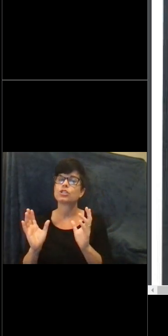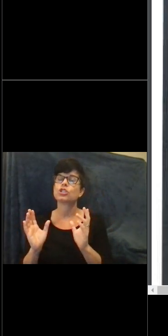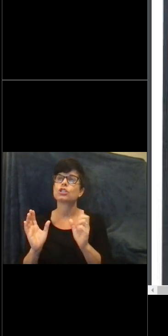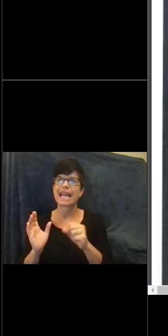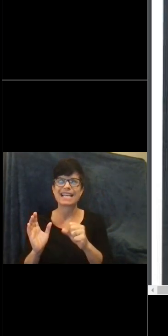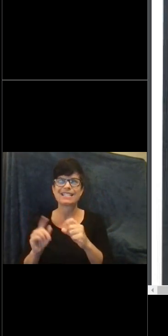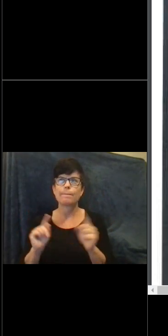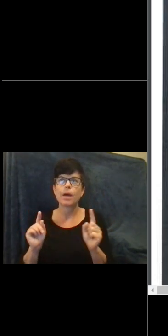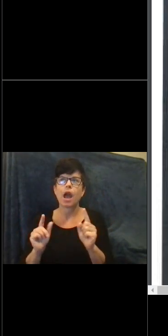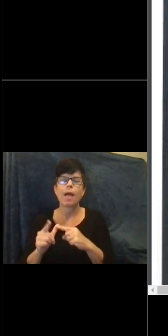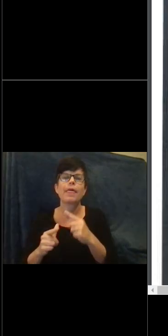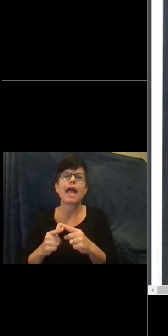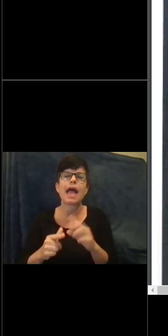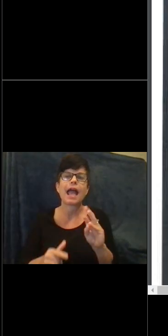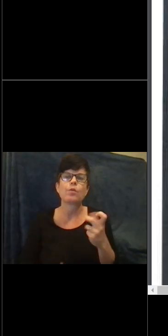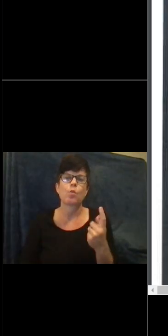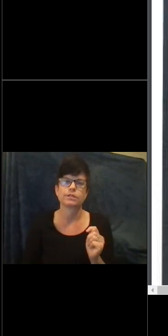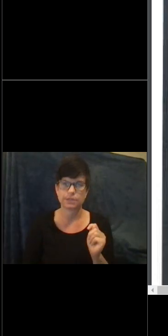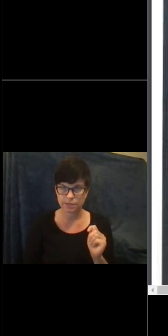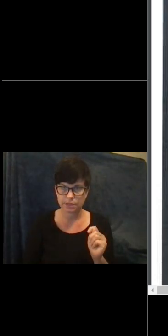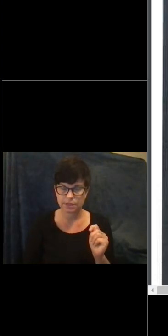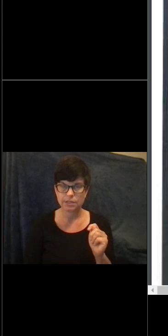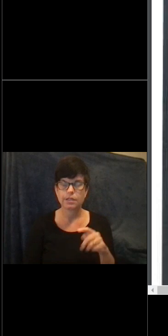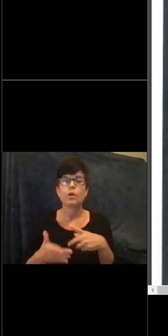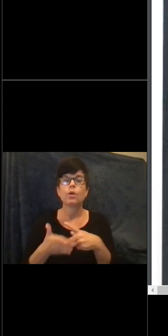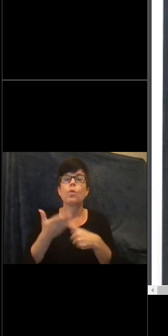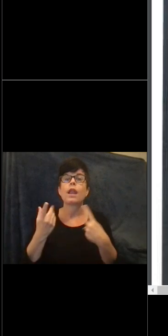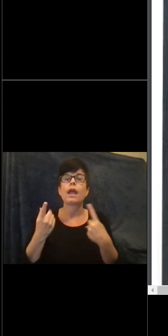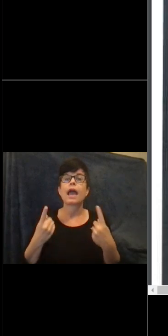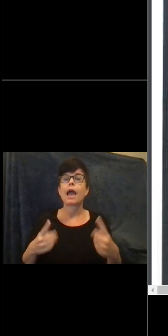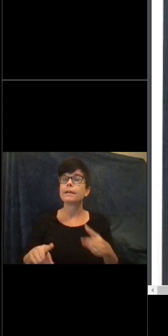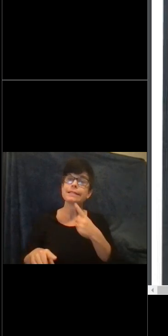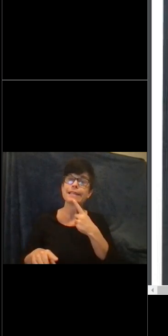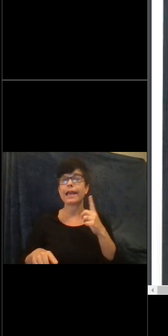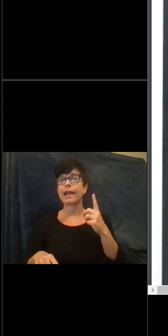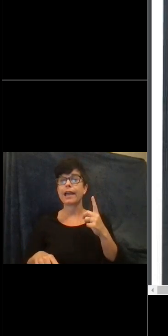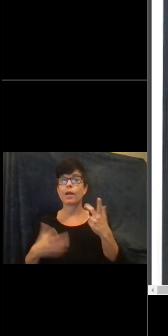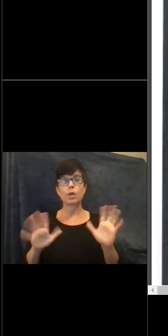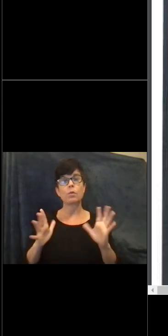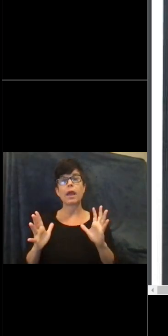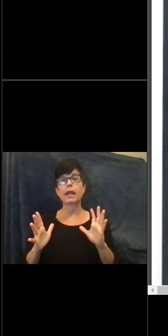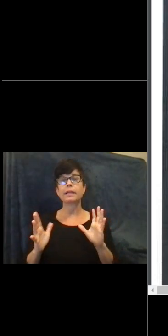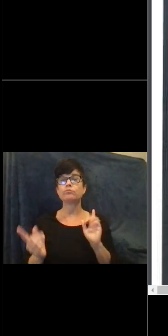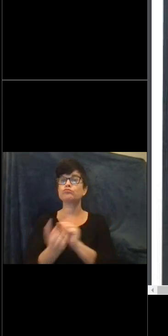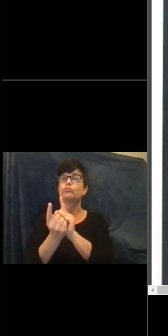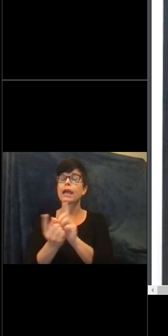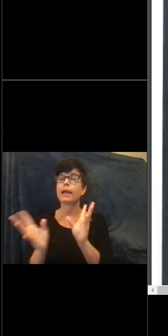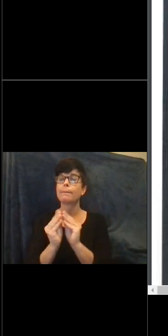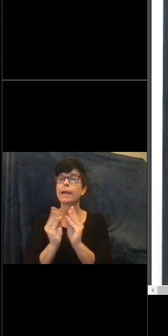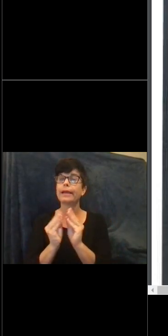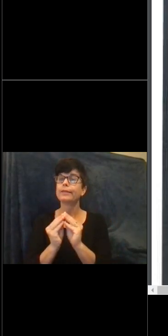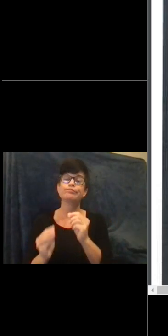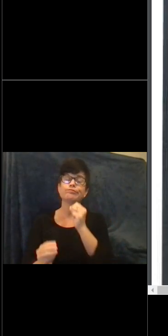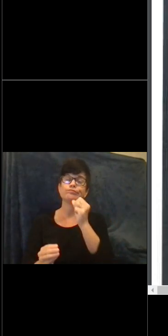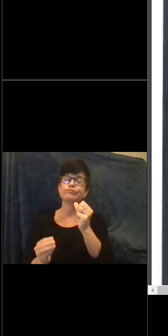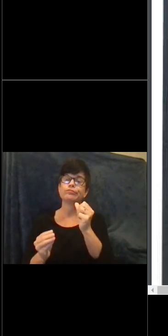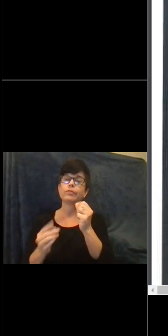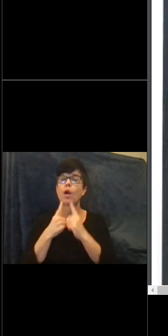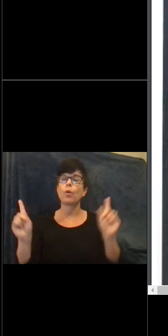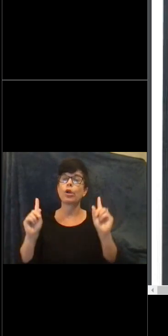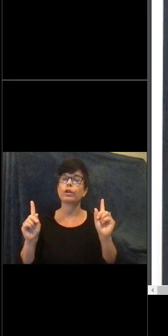what? What happens when they say, well, we met with them and we can't make it work. So there you go. So here